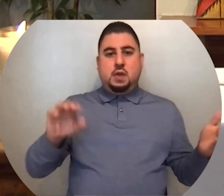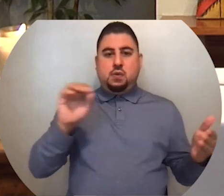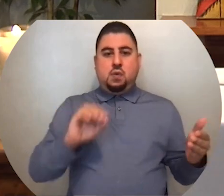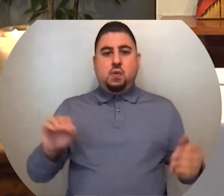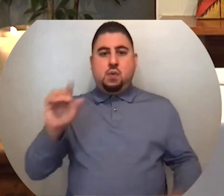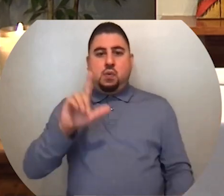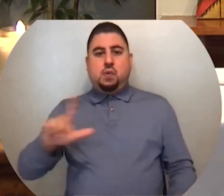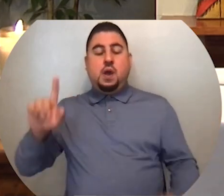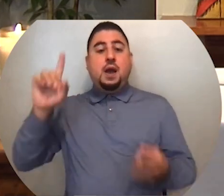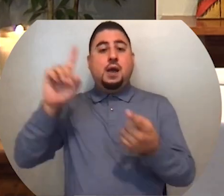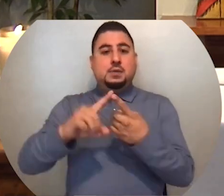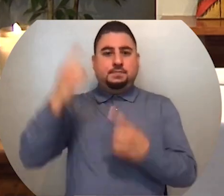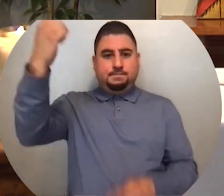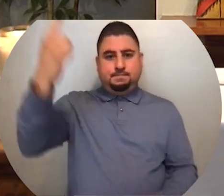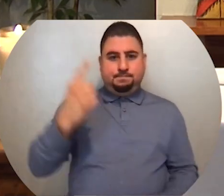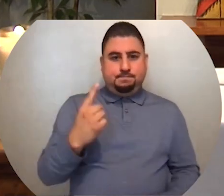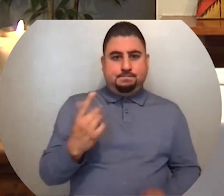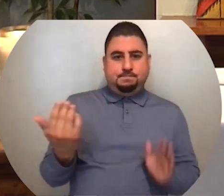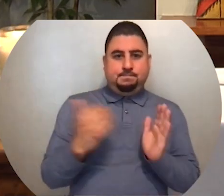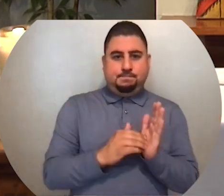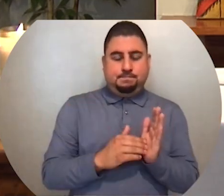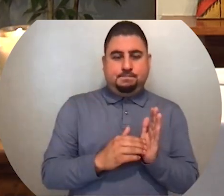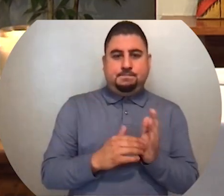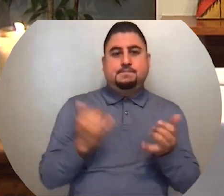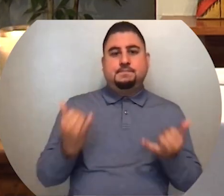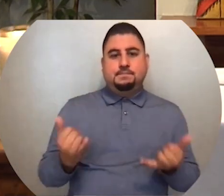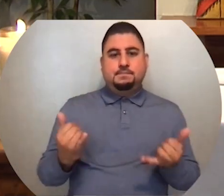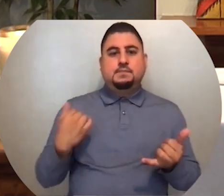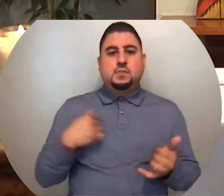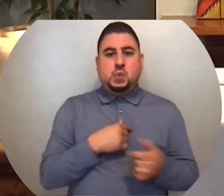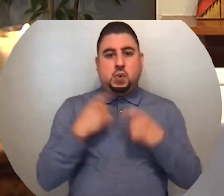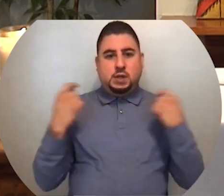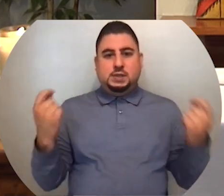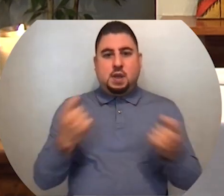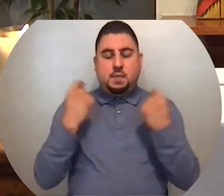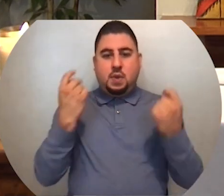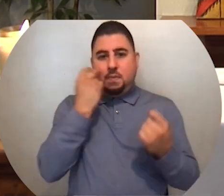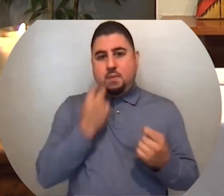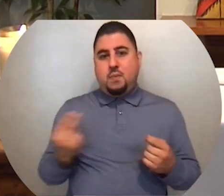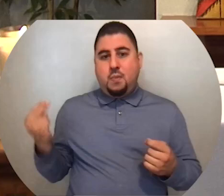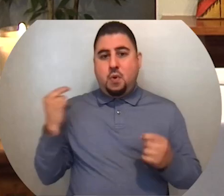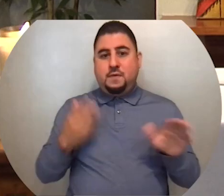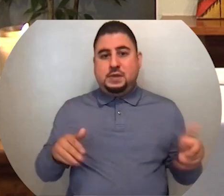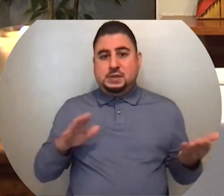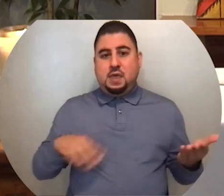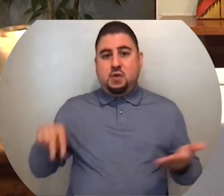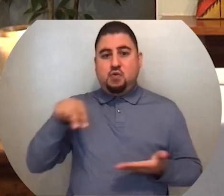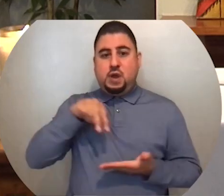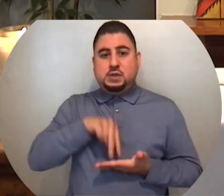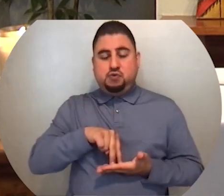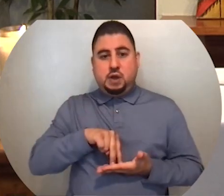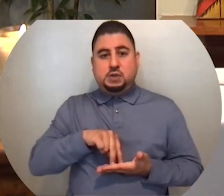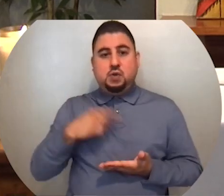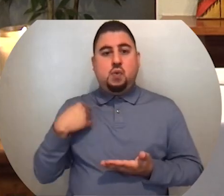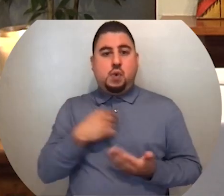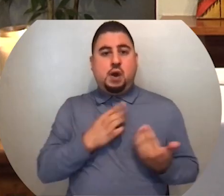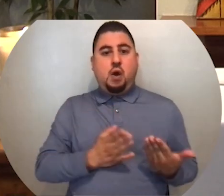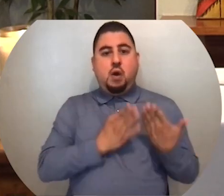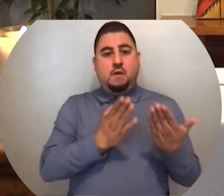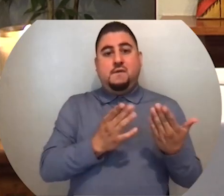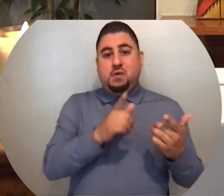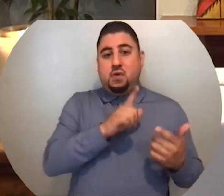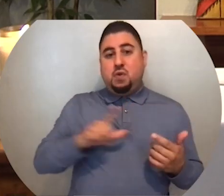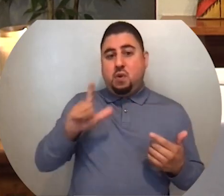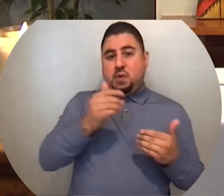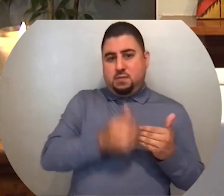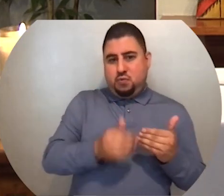O Lord, until you come again. Therefore, as we celebrate the memorial of his death and resurrection, we offer you,